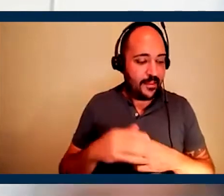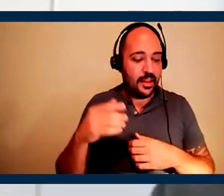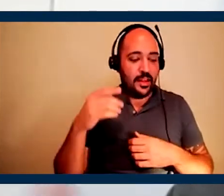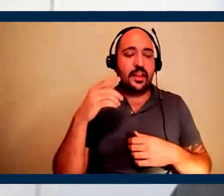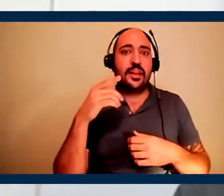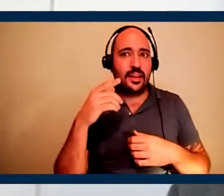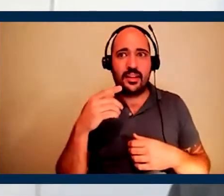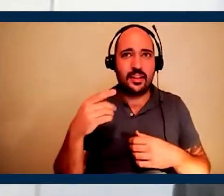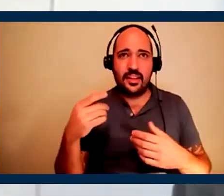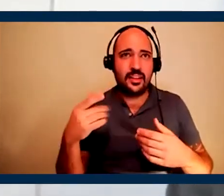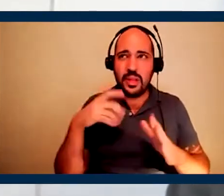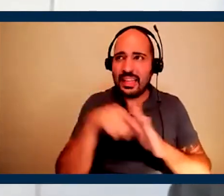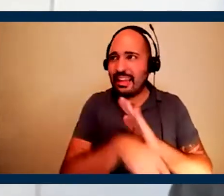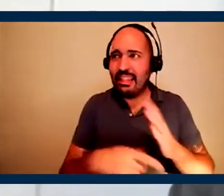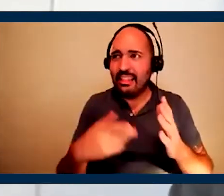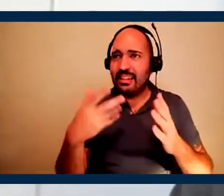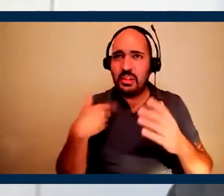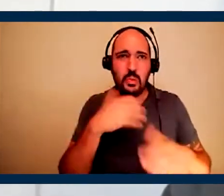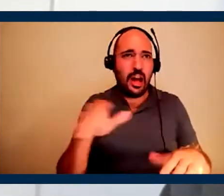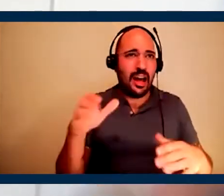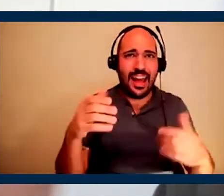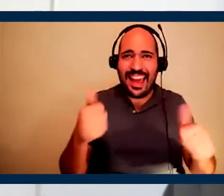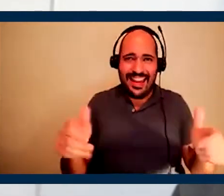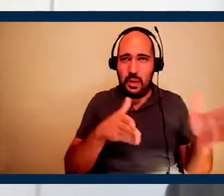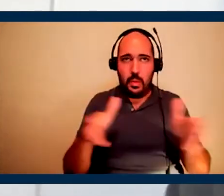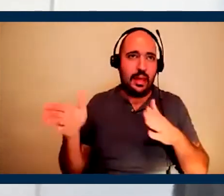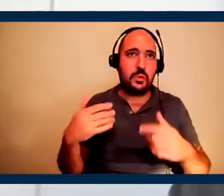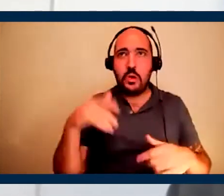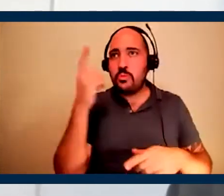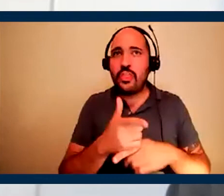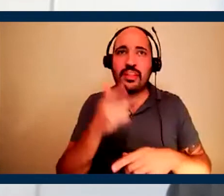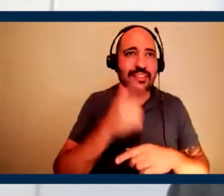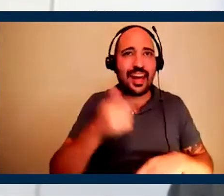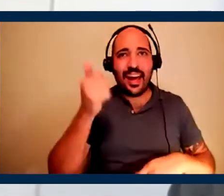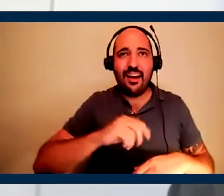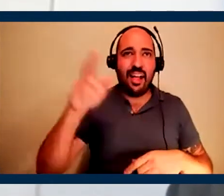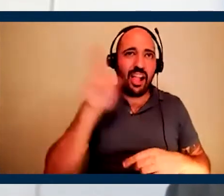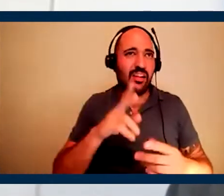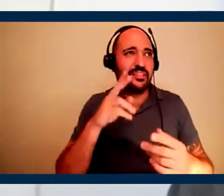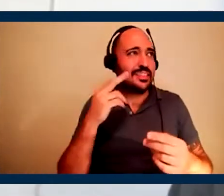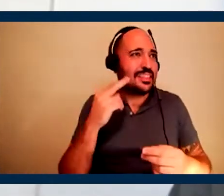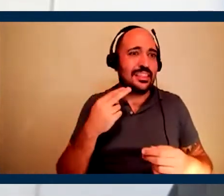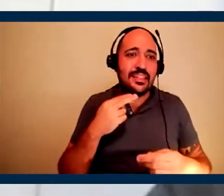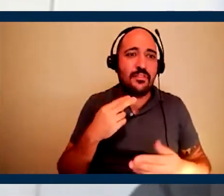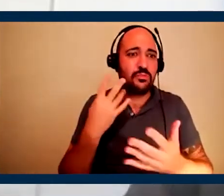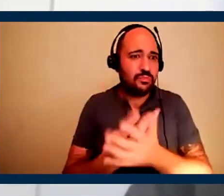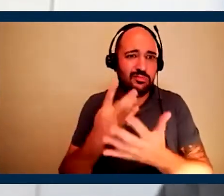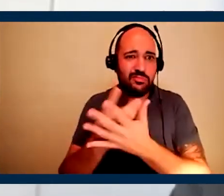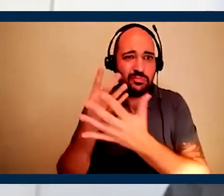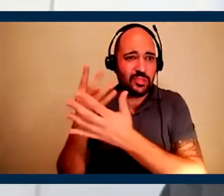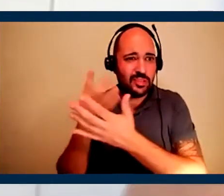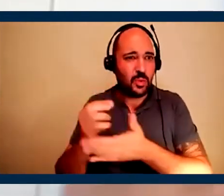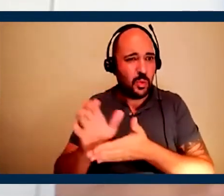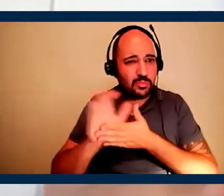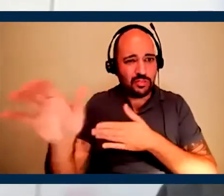or any other kind of way. We don't want our brothers, sisters, uncles, aunties, nieces incarcerated at a disproportionate rate or pushed out of schools.